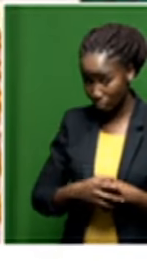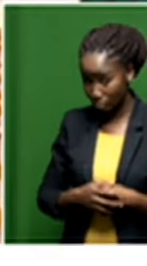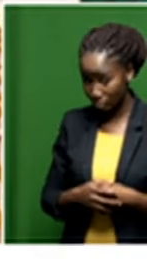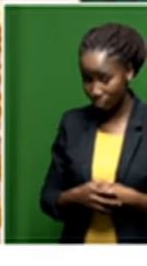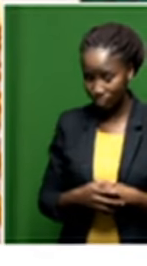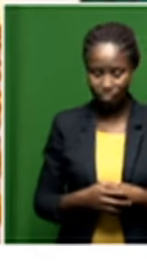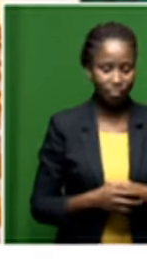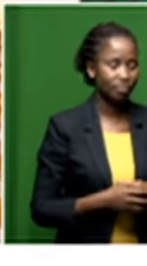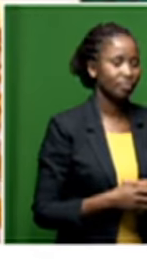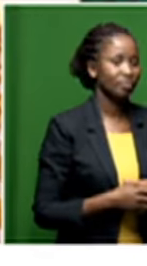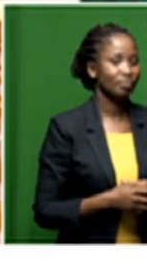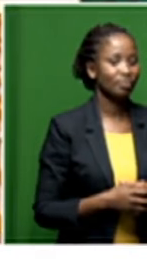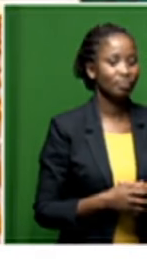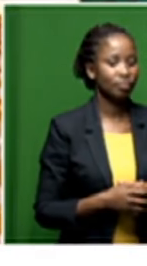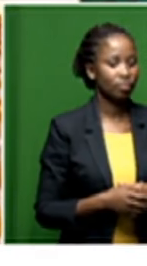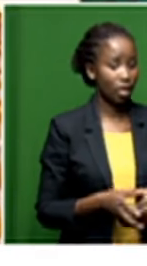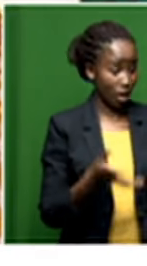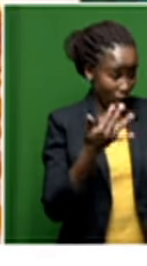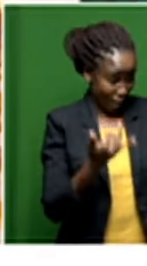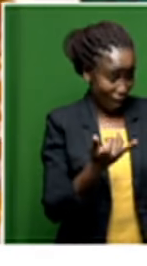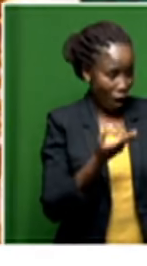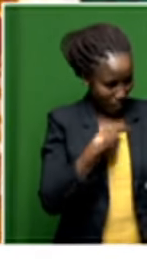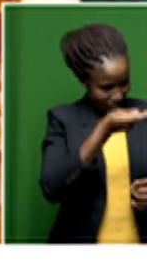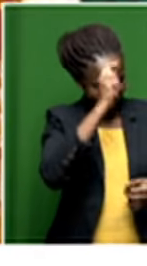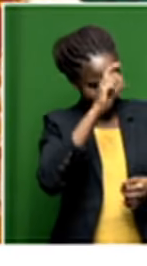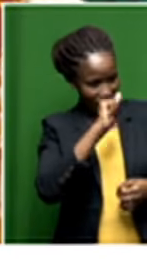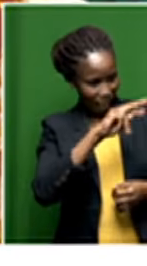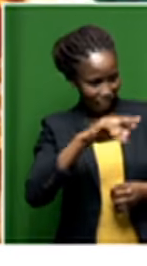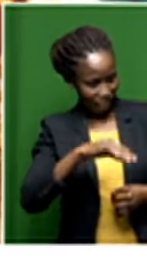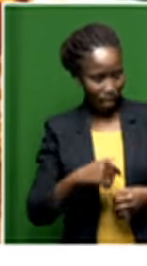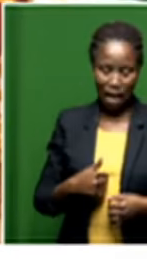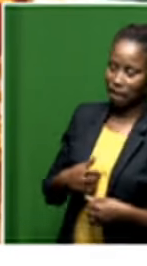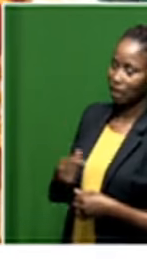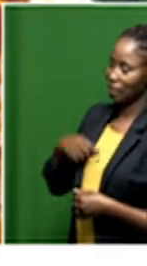You're now putting an ANC cap on me. Okay. I have to. I'm sorry.